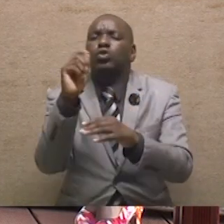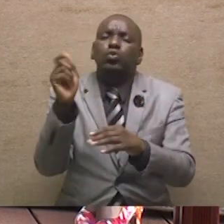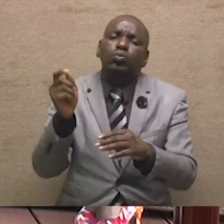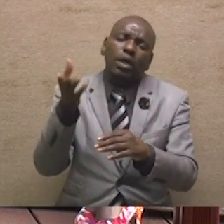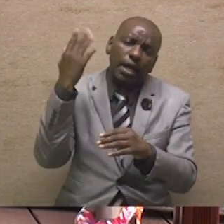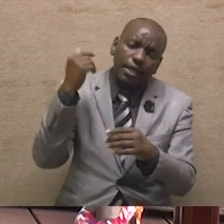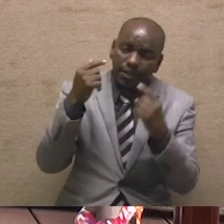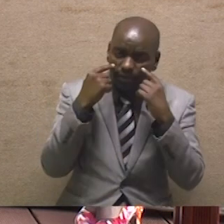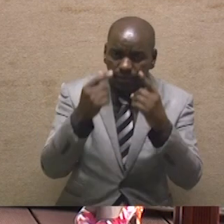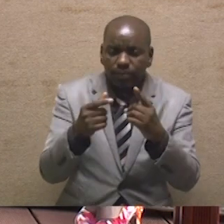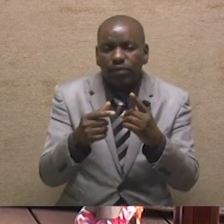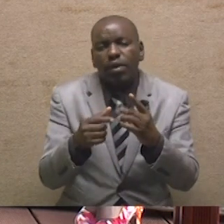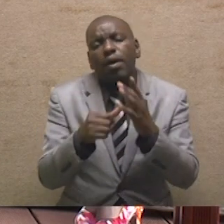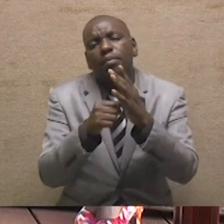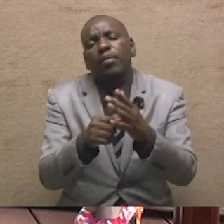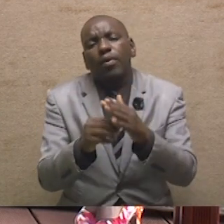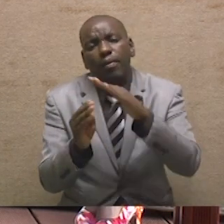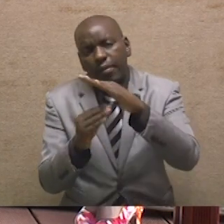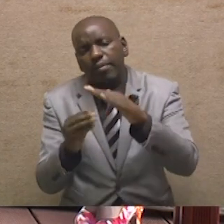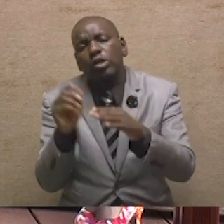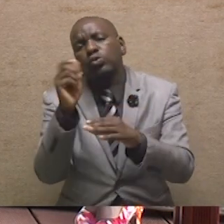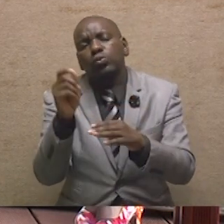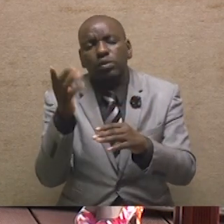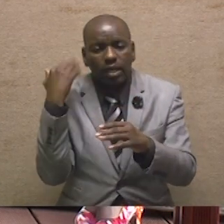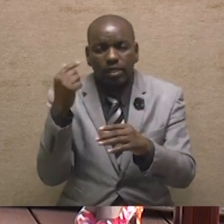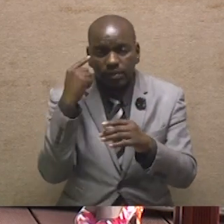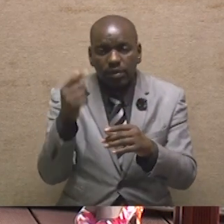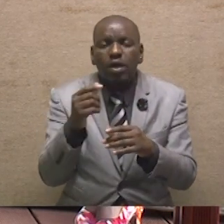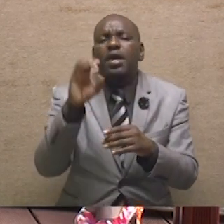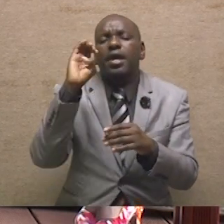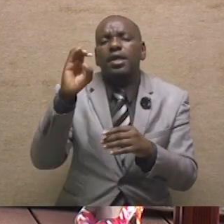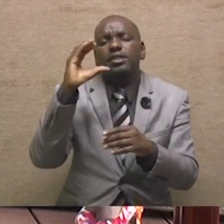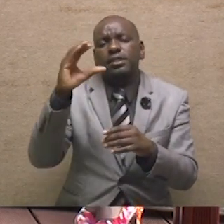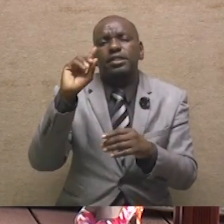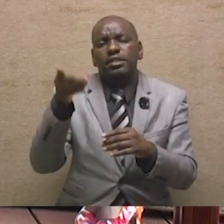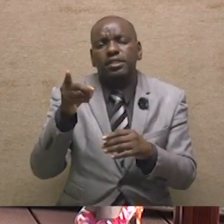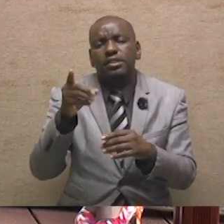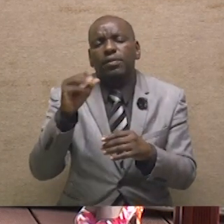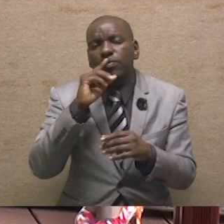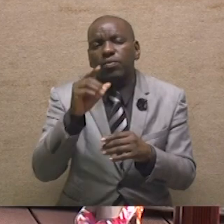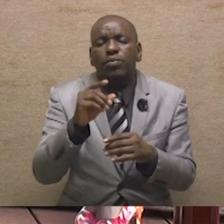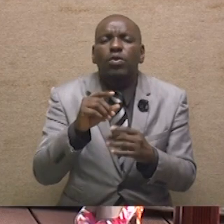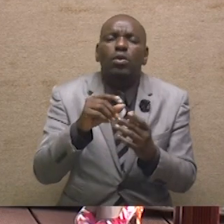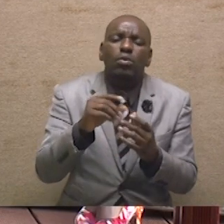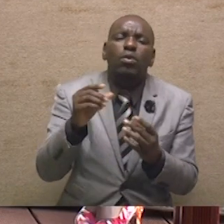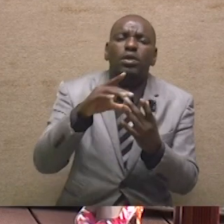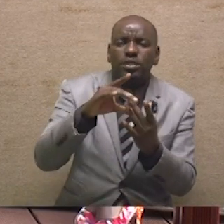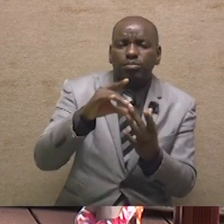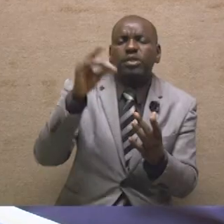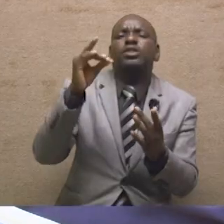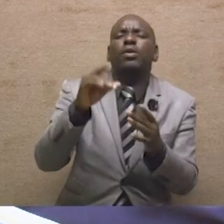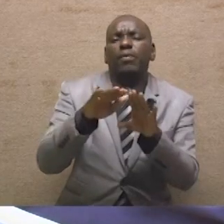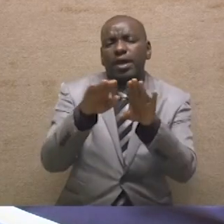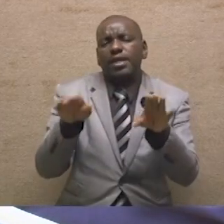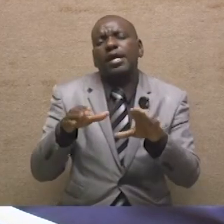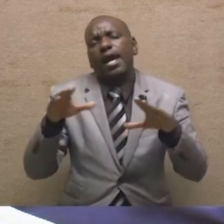strictly appendages to the primary schools. ECD is really a specialized area, a very